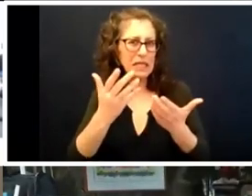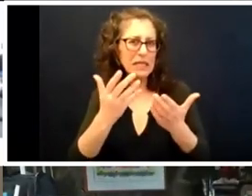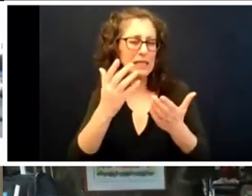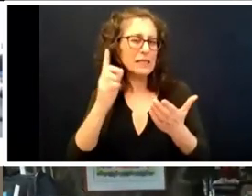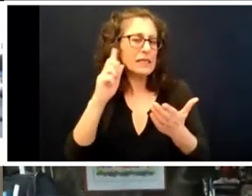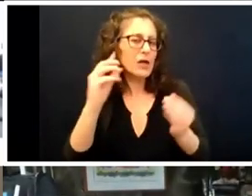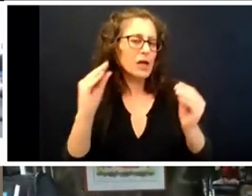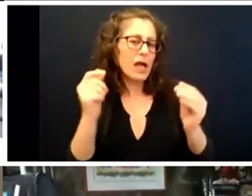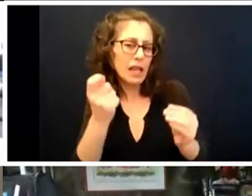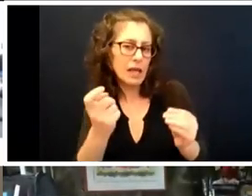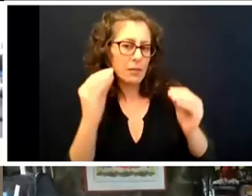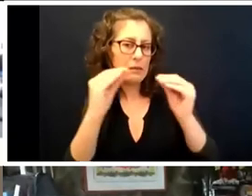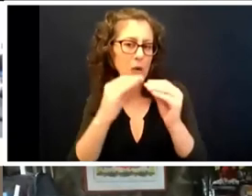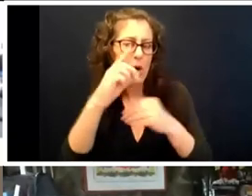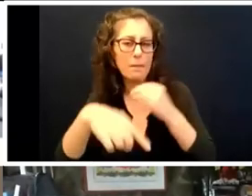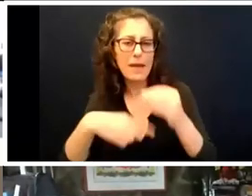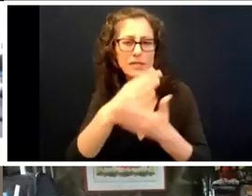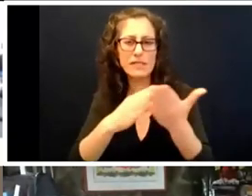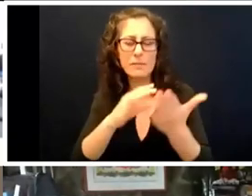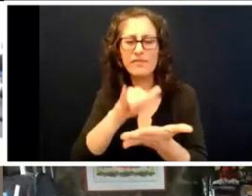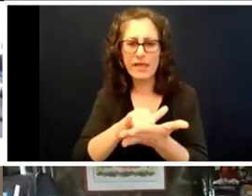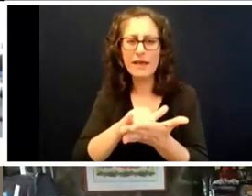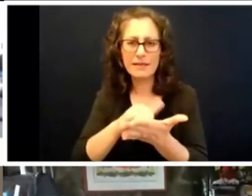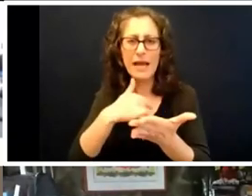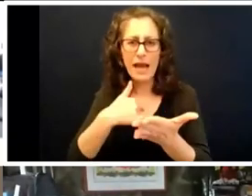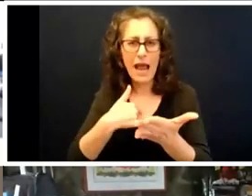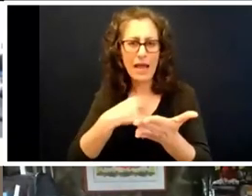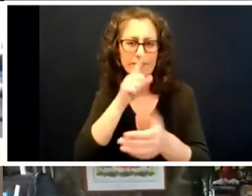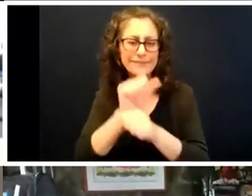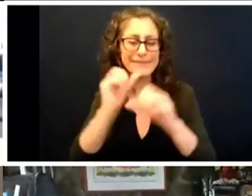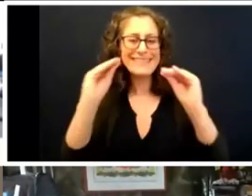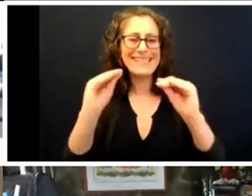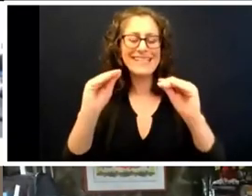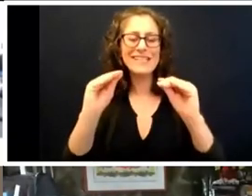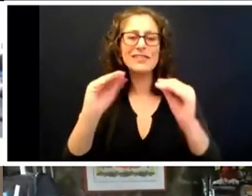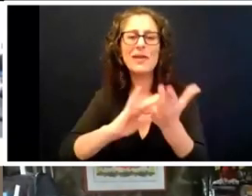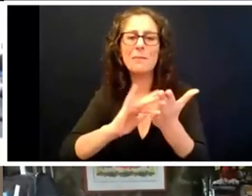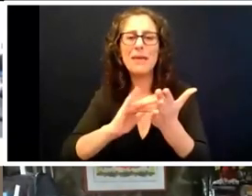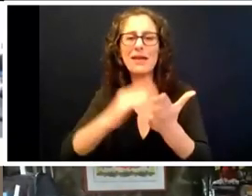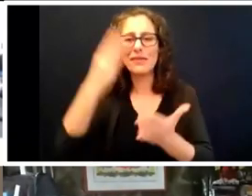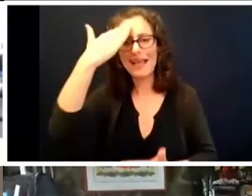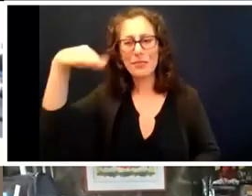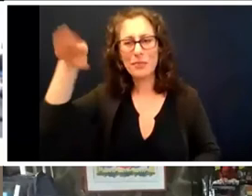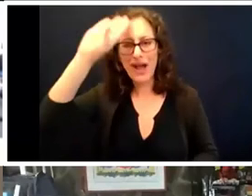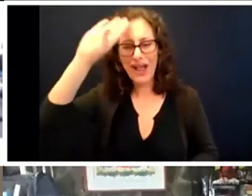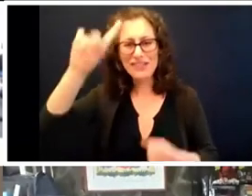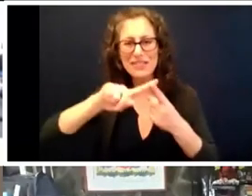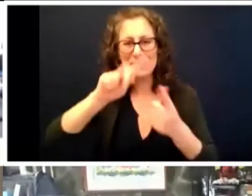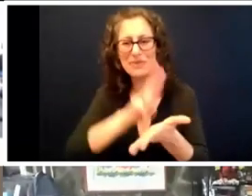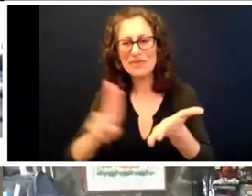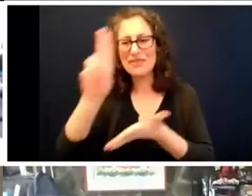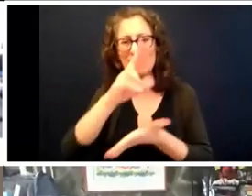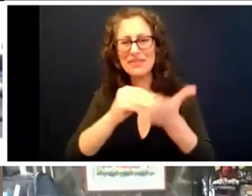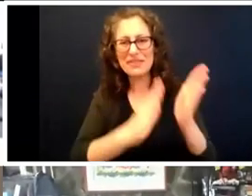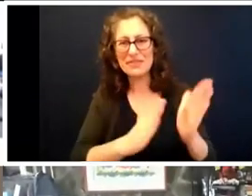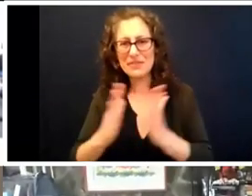more about some of that. I actually teach medical anthropology to university students. And I